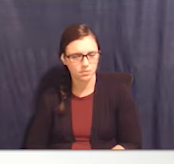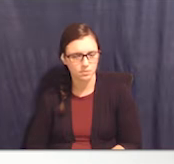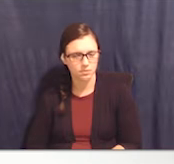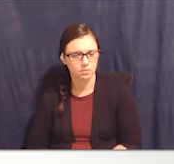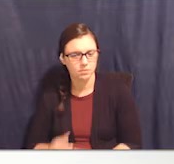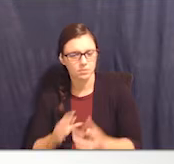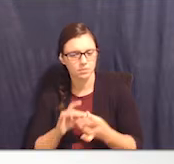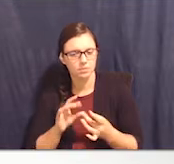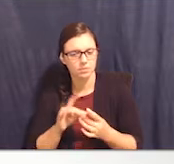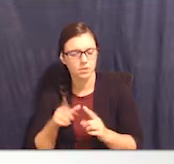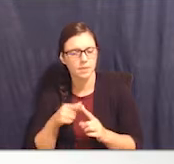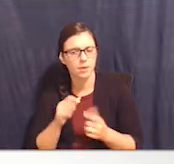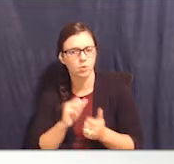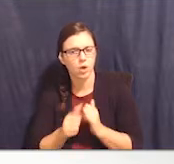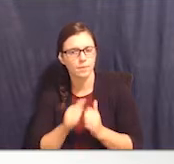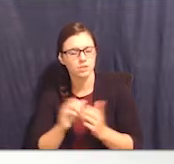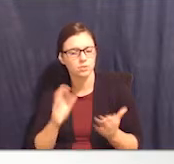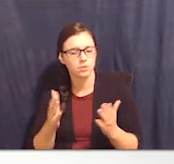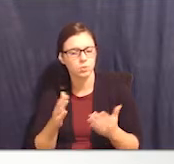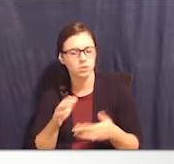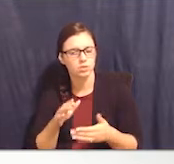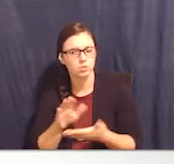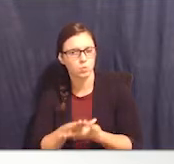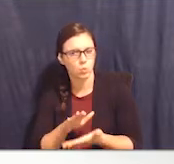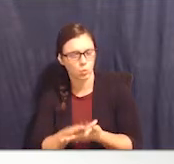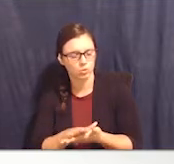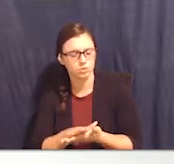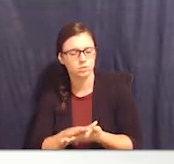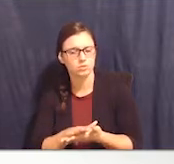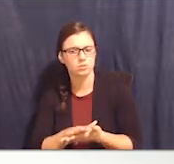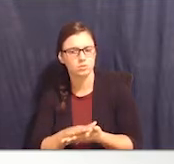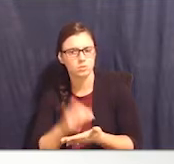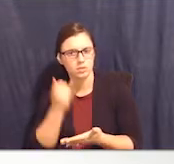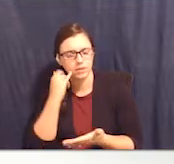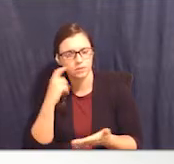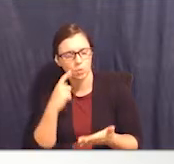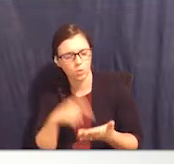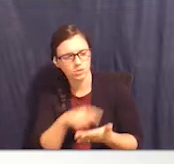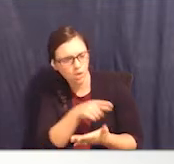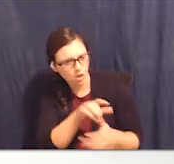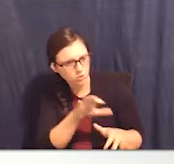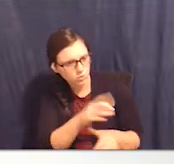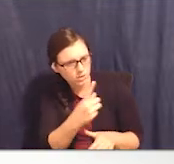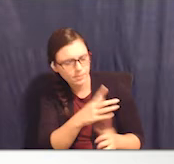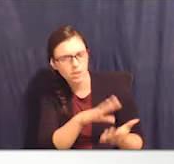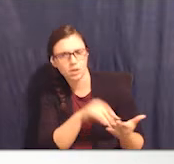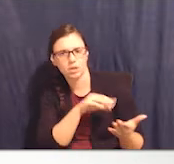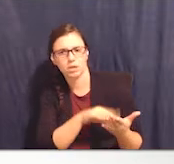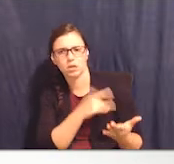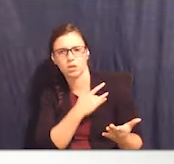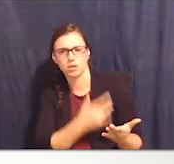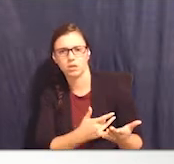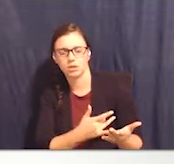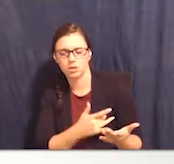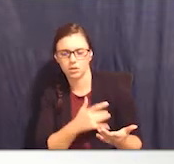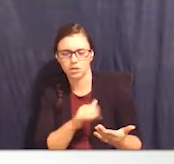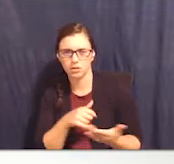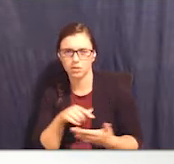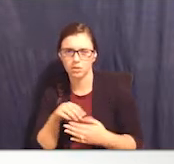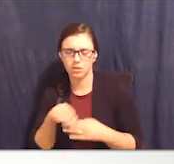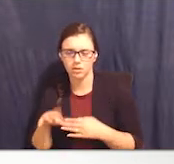you ever run into that, or do most districts have transportation for some of the special needs kids